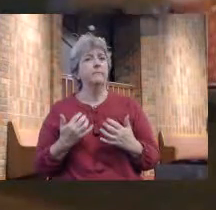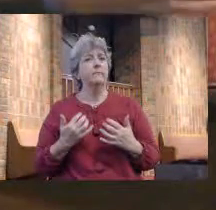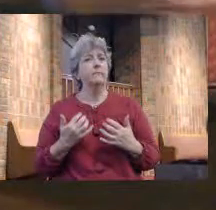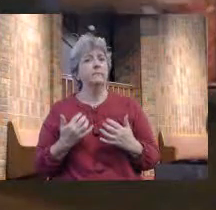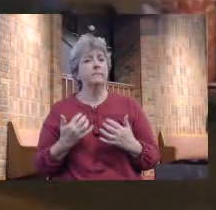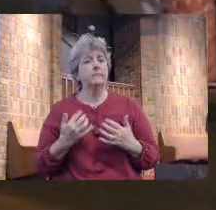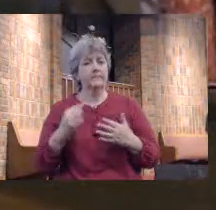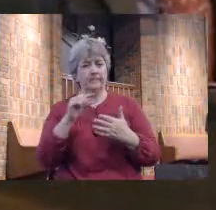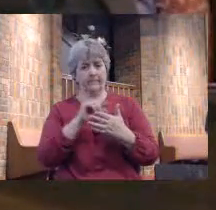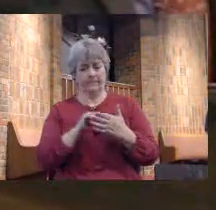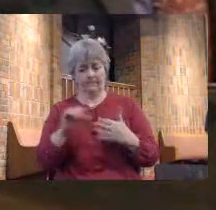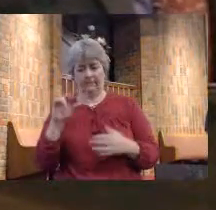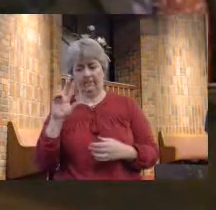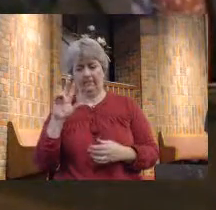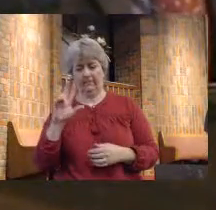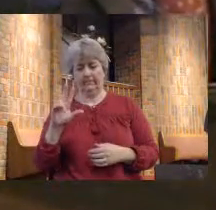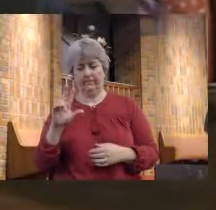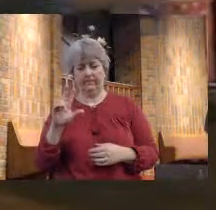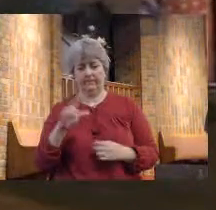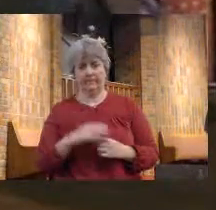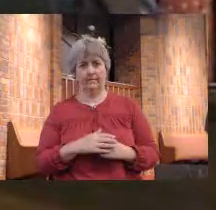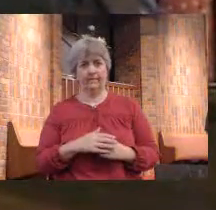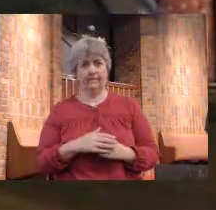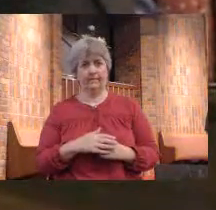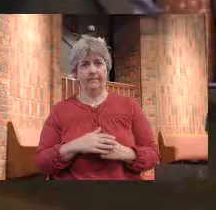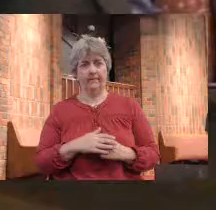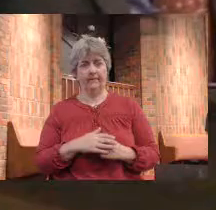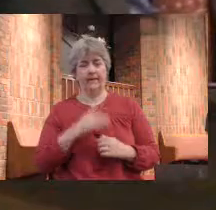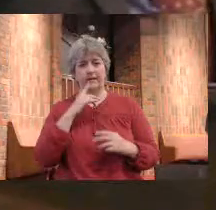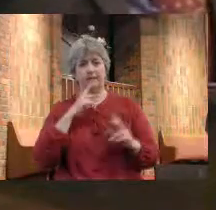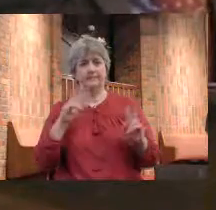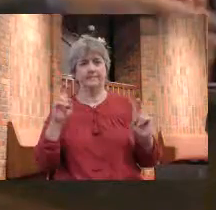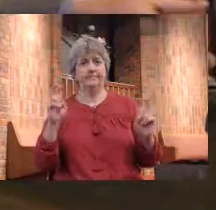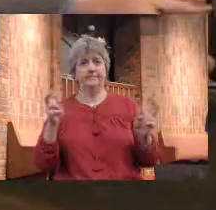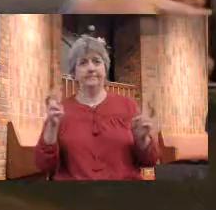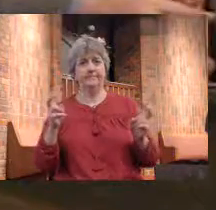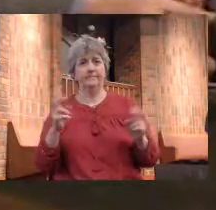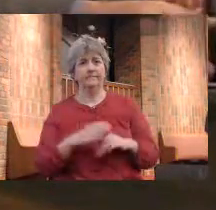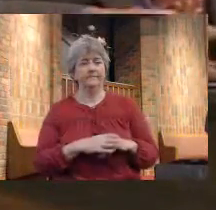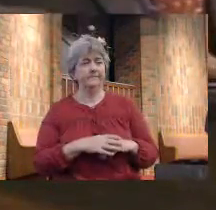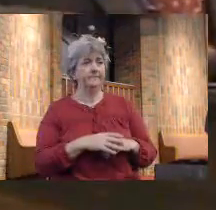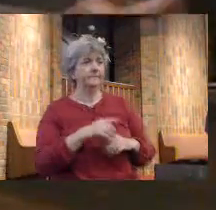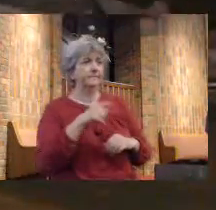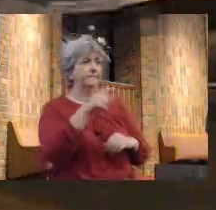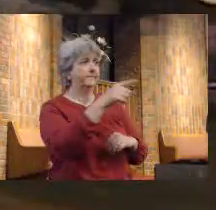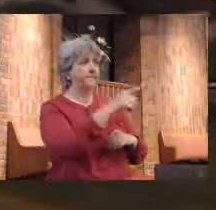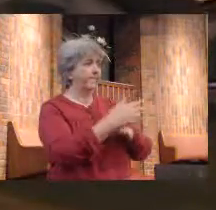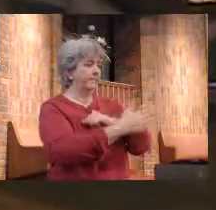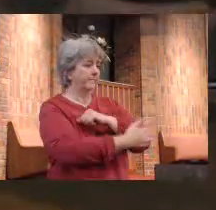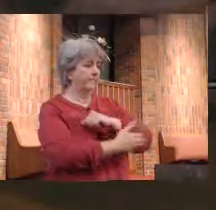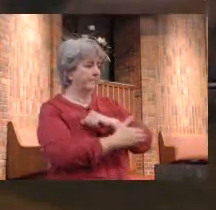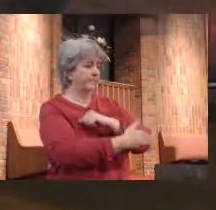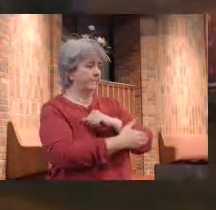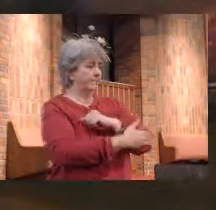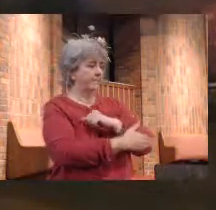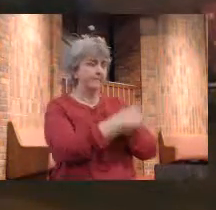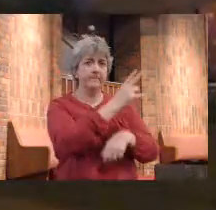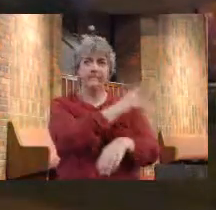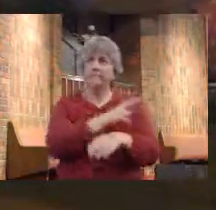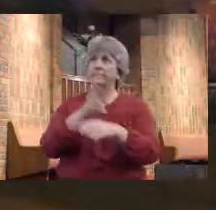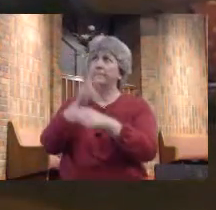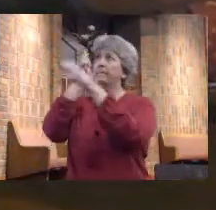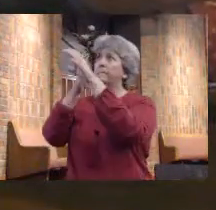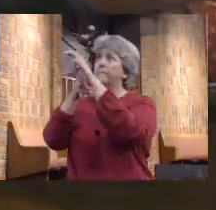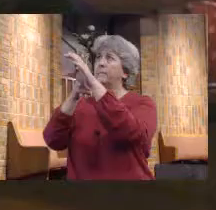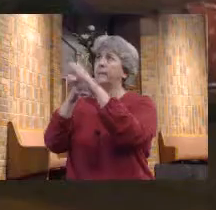Verse 3, Isaiah 56, do not let the son of the foreigner who has joined himself to the Lord speak, saying, the Lord has utterly